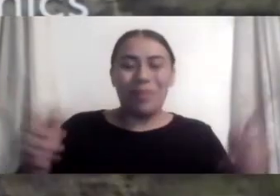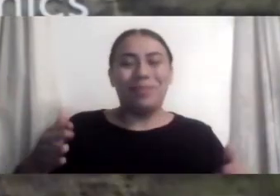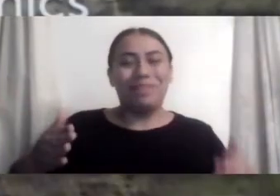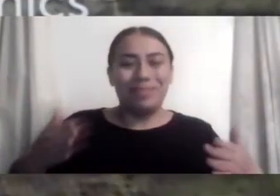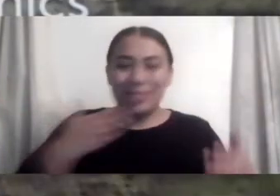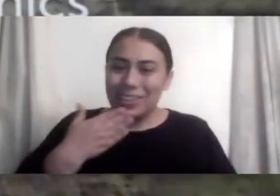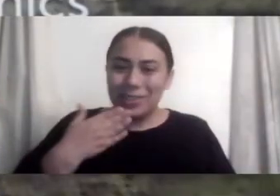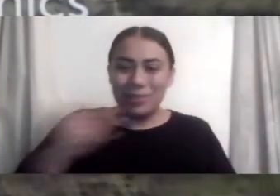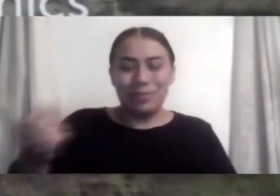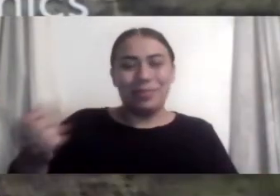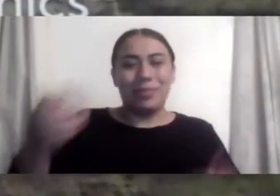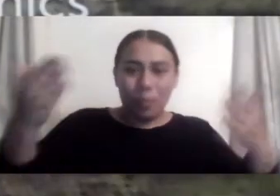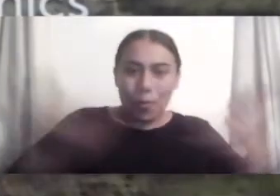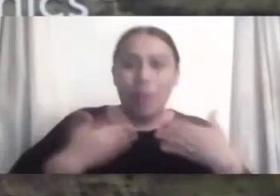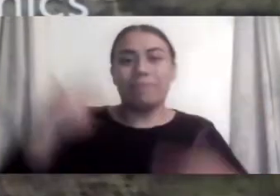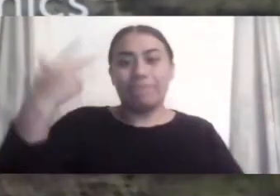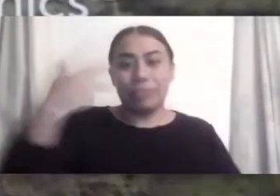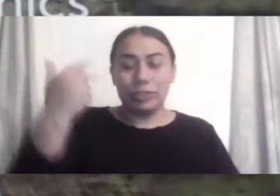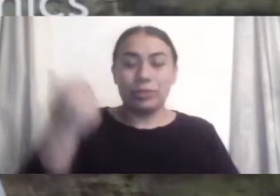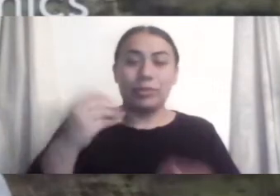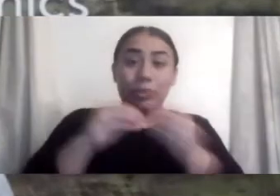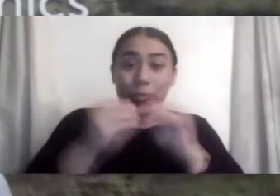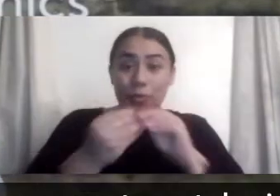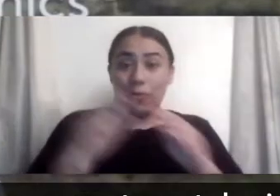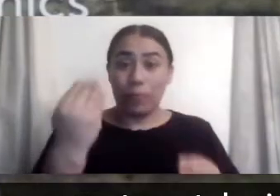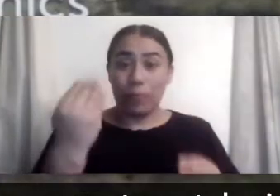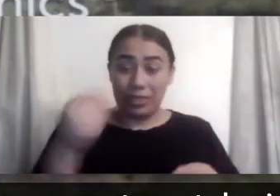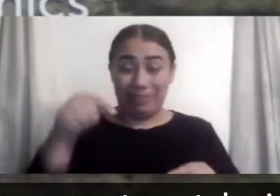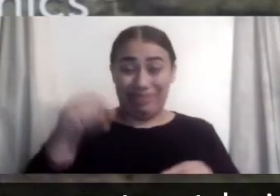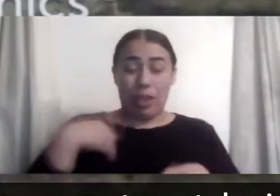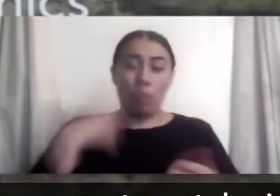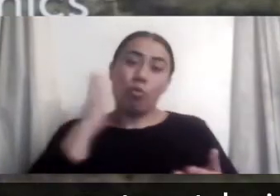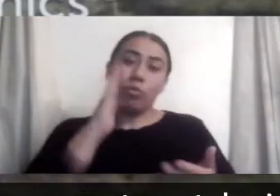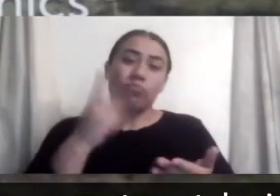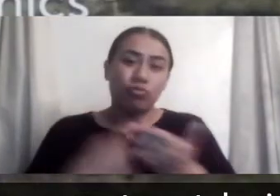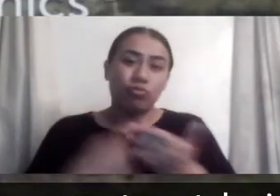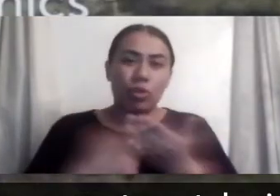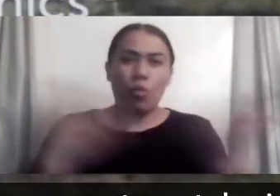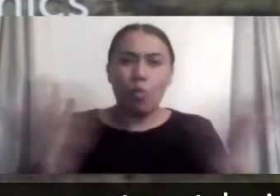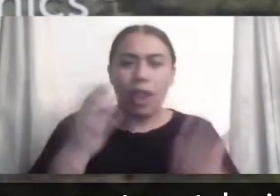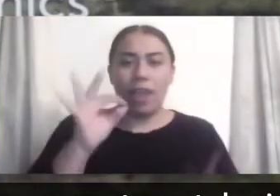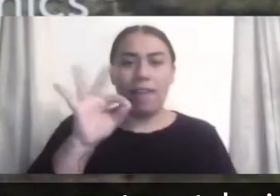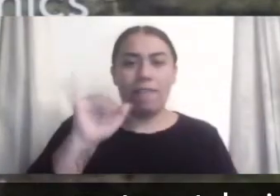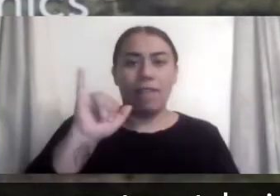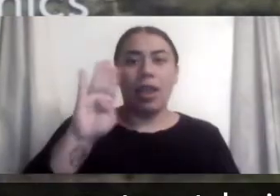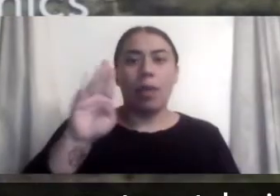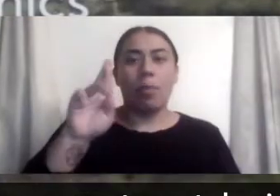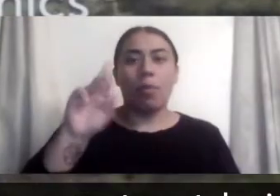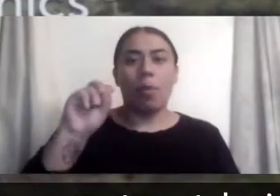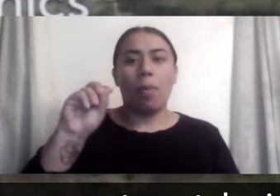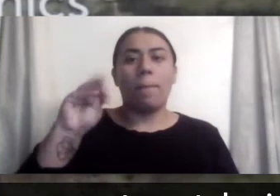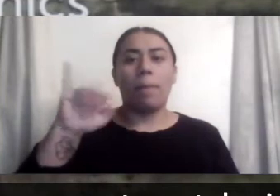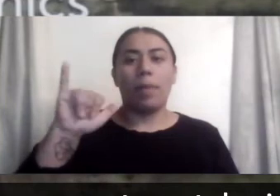everyone, and welcome to our 14th episode of Medical Cannabis Now. And today we'll be discussing fibromyalgia, its